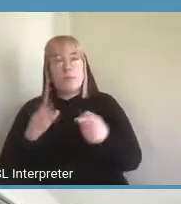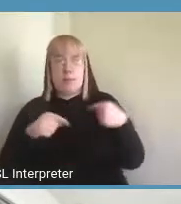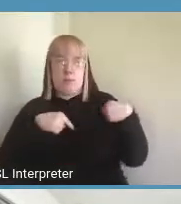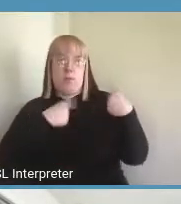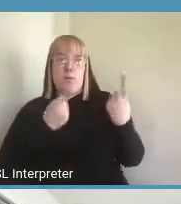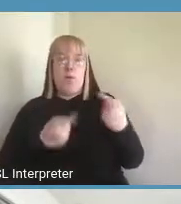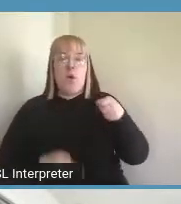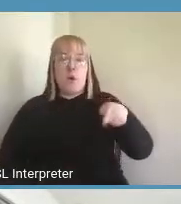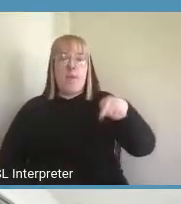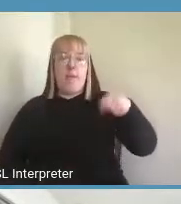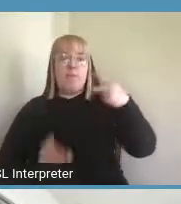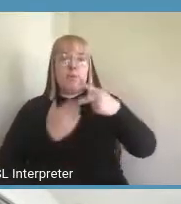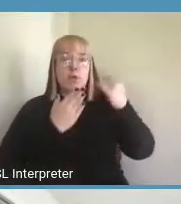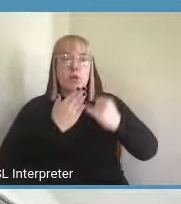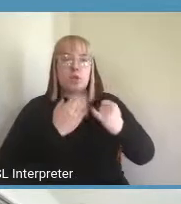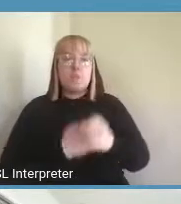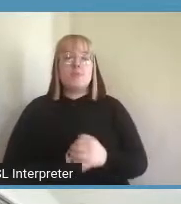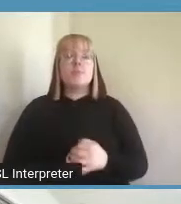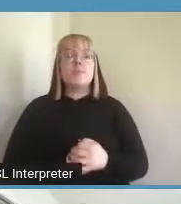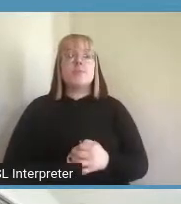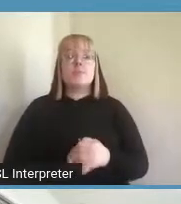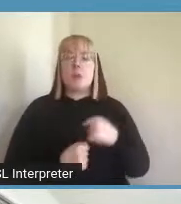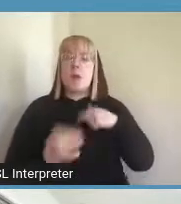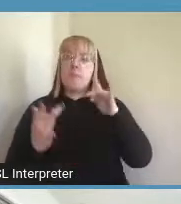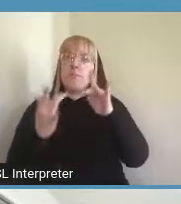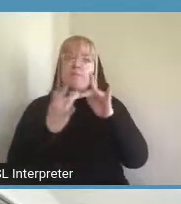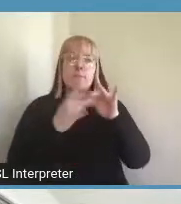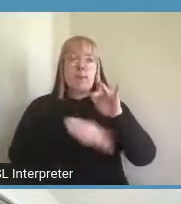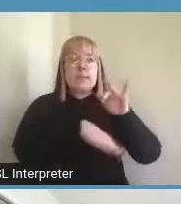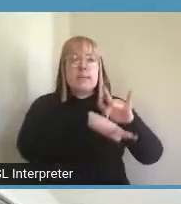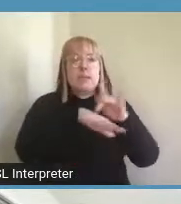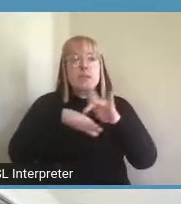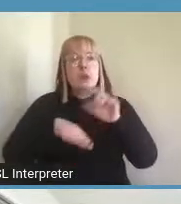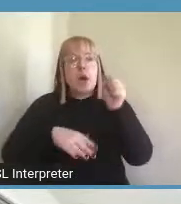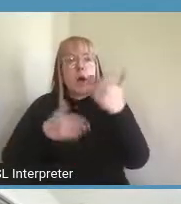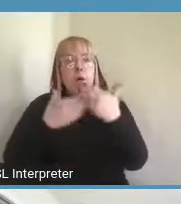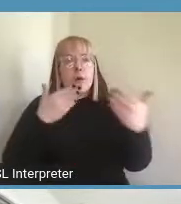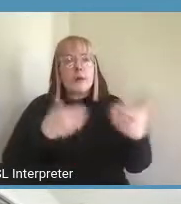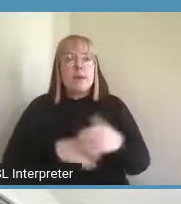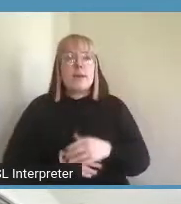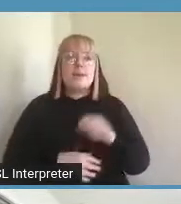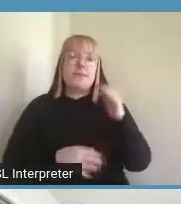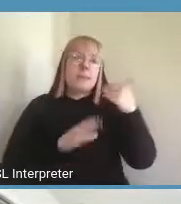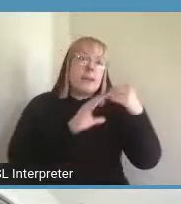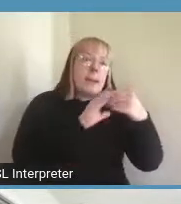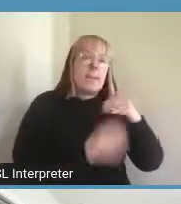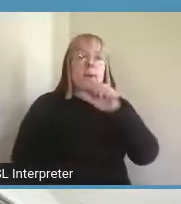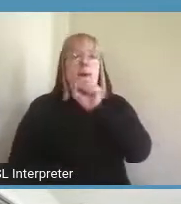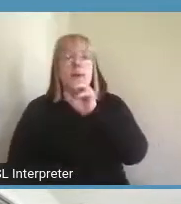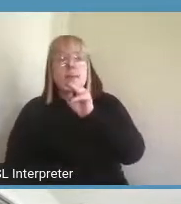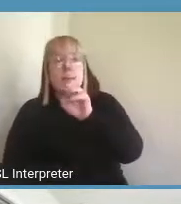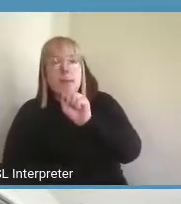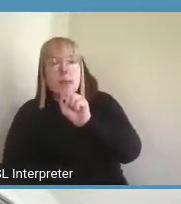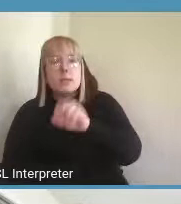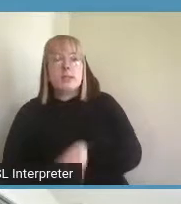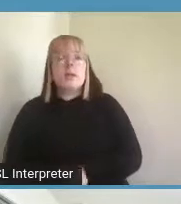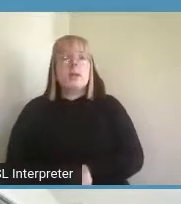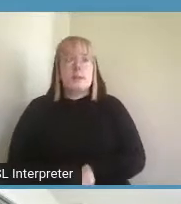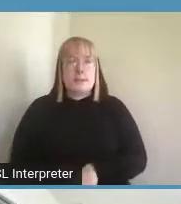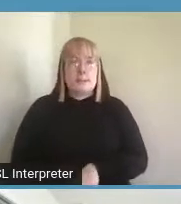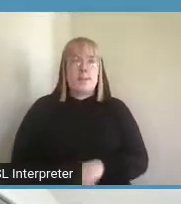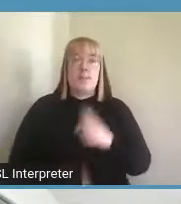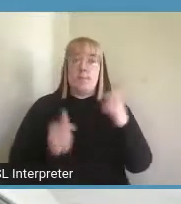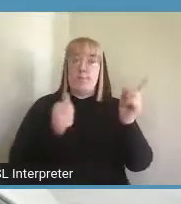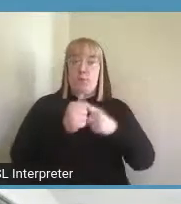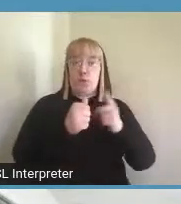this module. I'll touch on some other things like email and SMS as we go. But let's talk first about that first step, setting